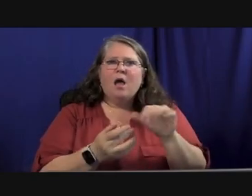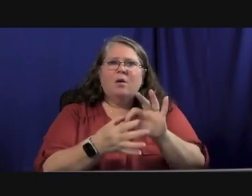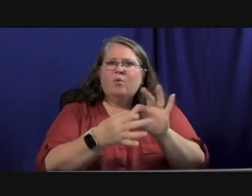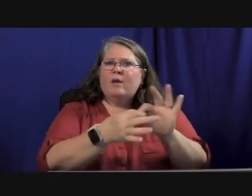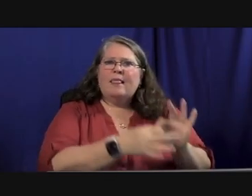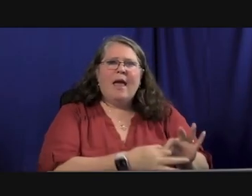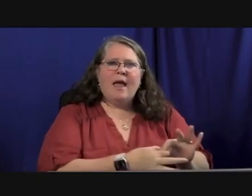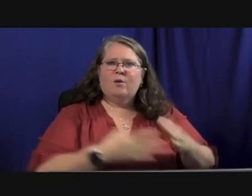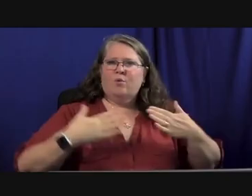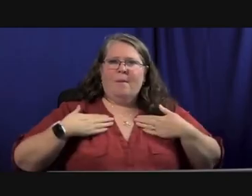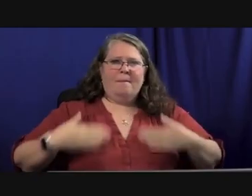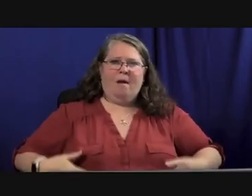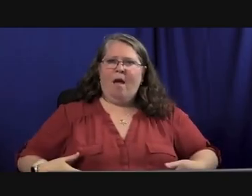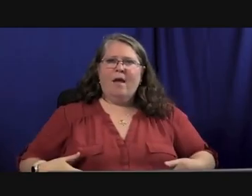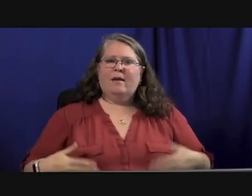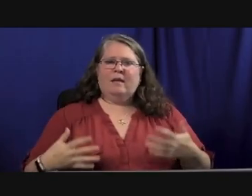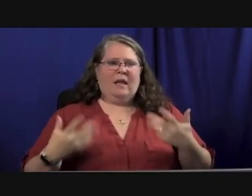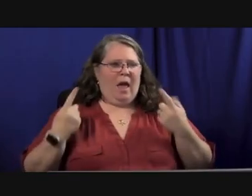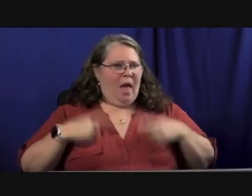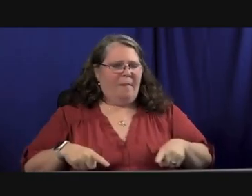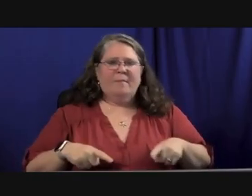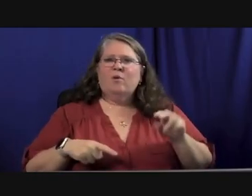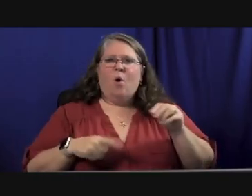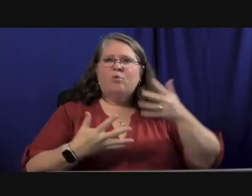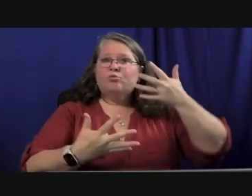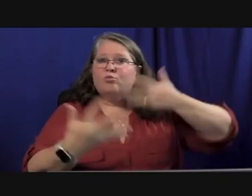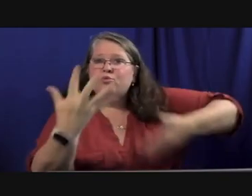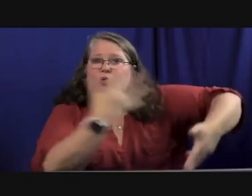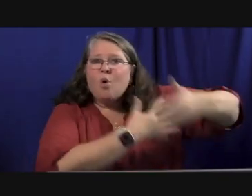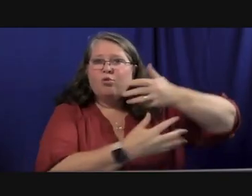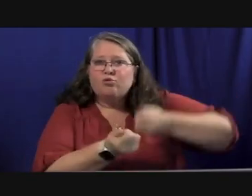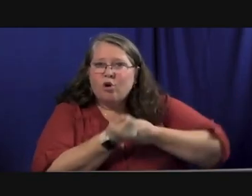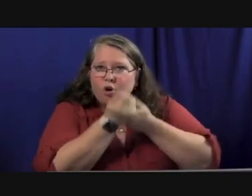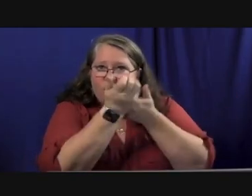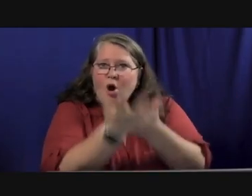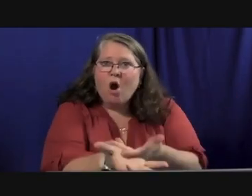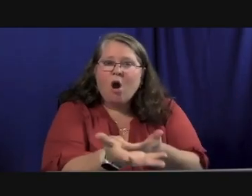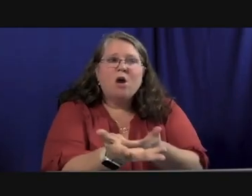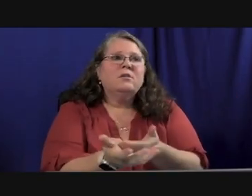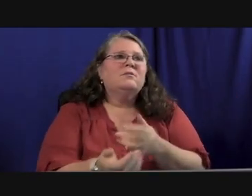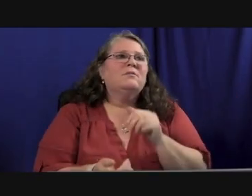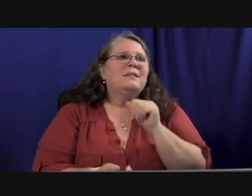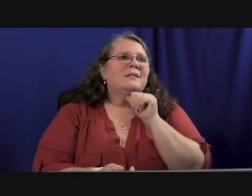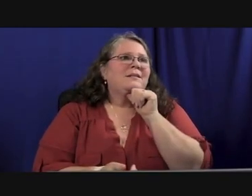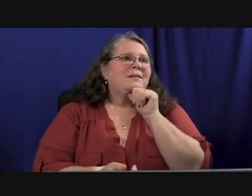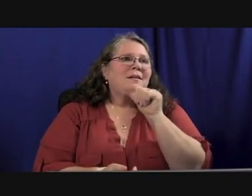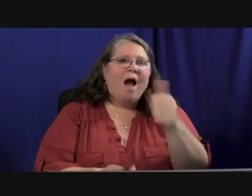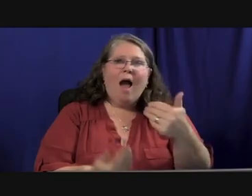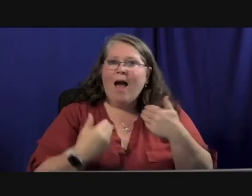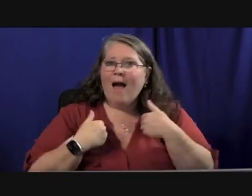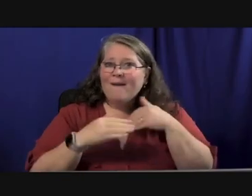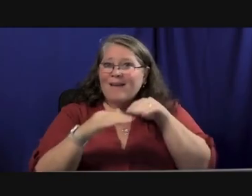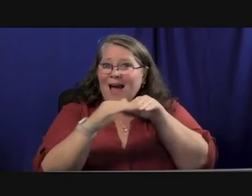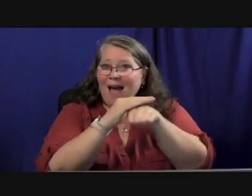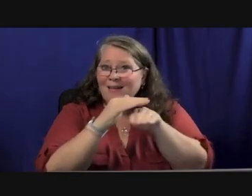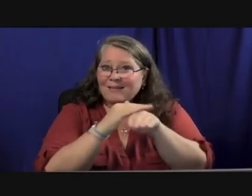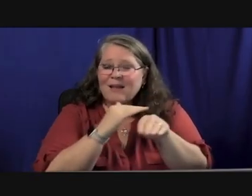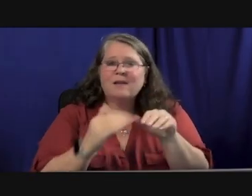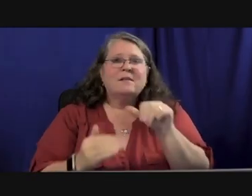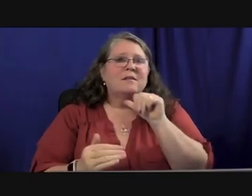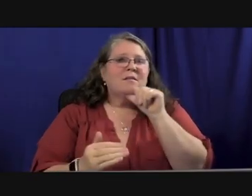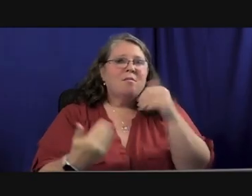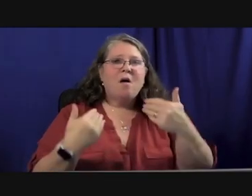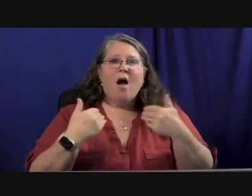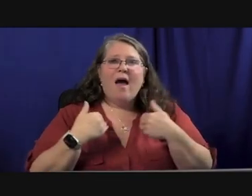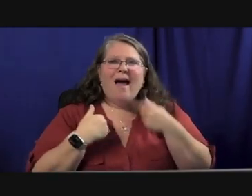that as humans. So it's not necessarily related within the body, it's related with social context. So